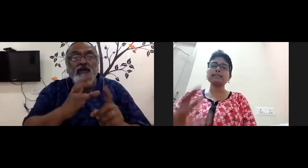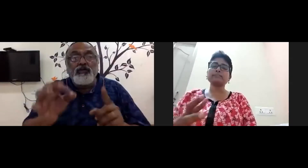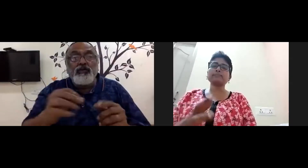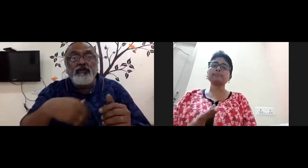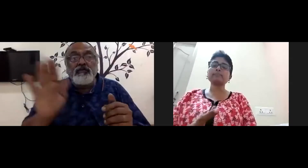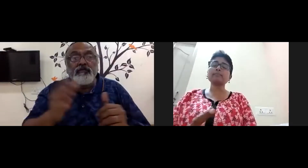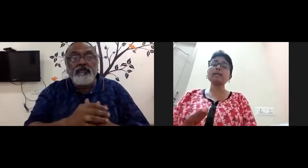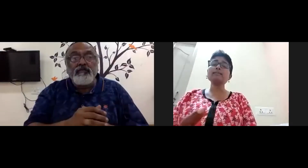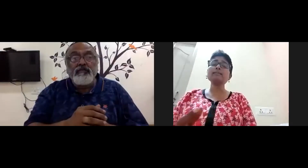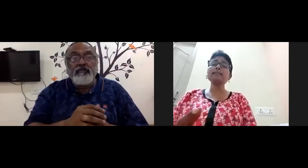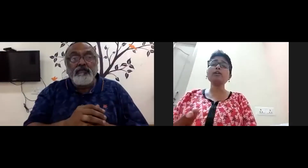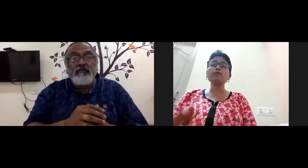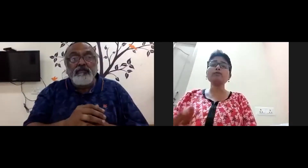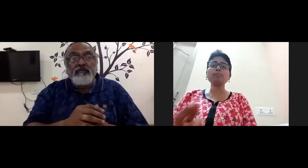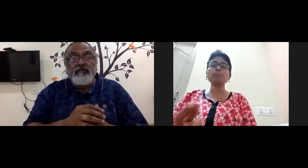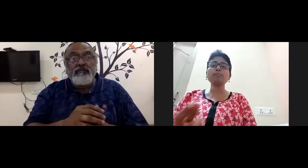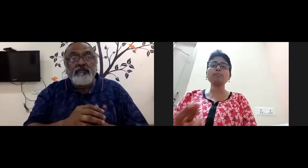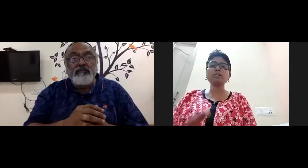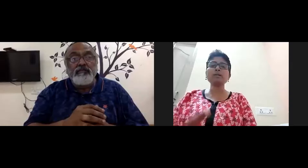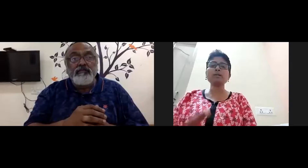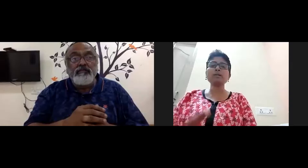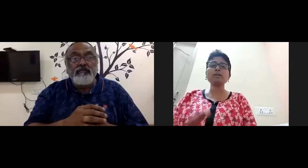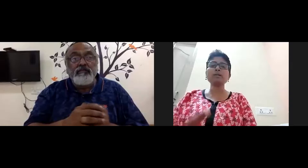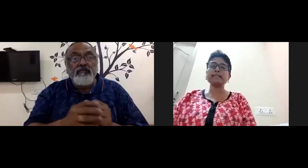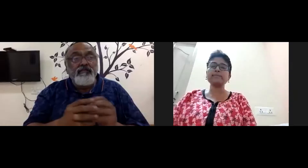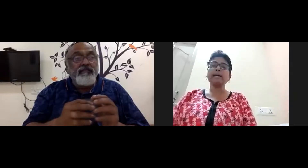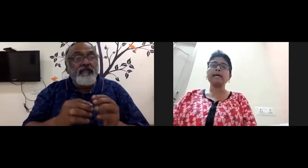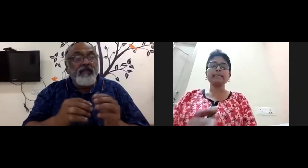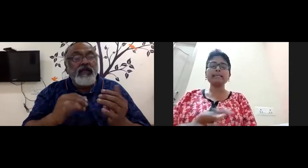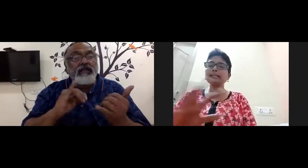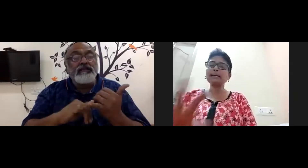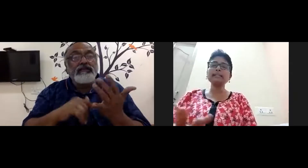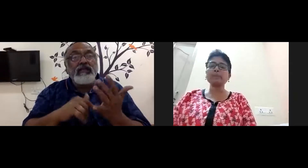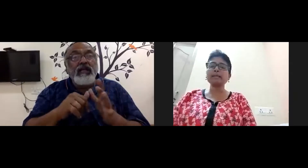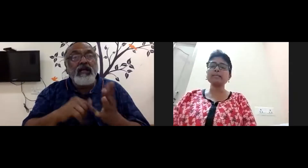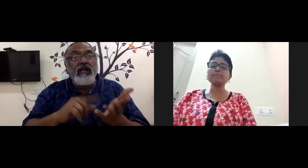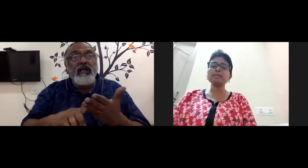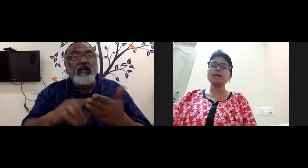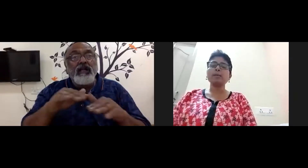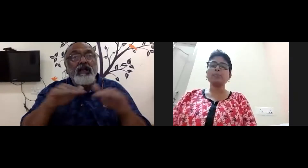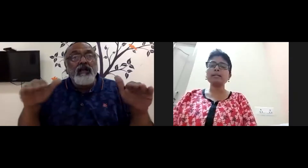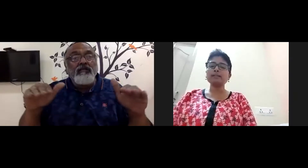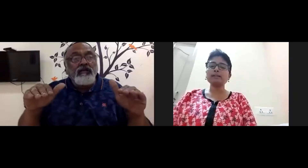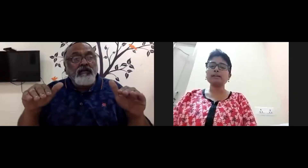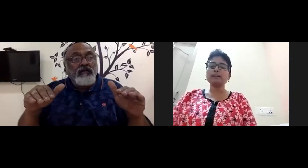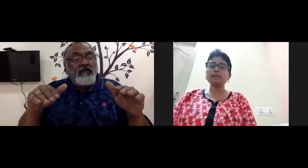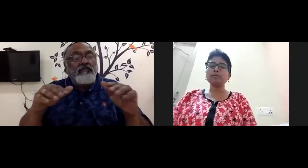get the data of persons with disabilities at the state level, and they are trying different mechanisms.